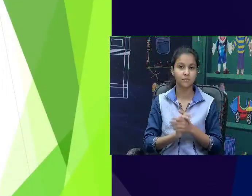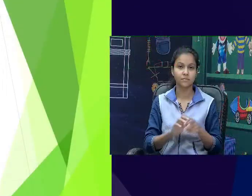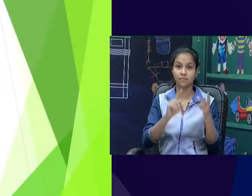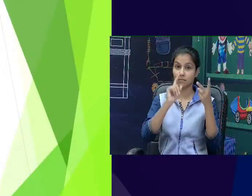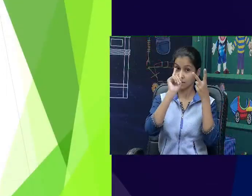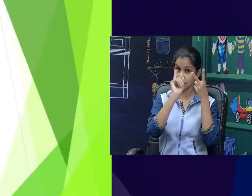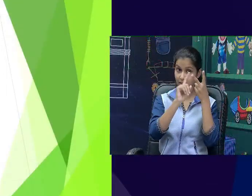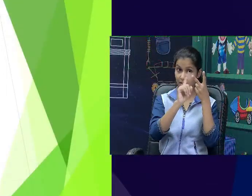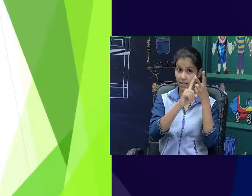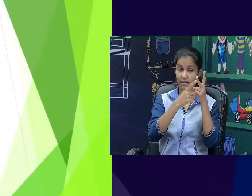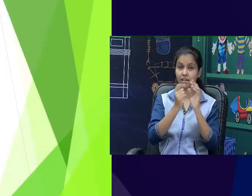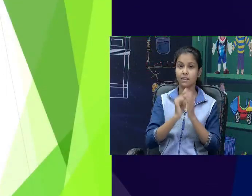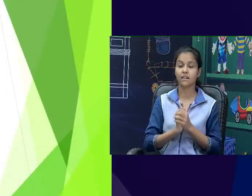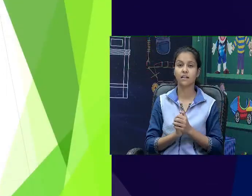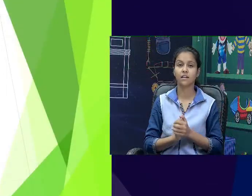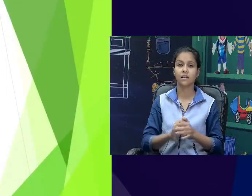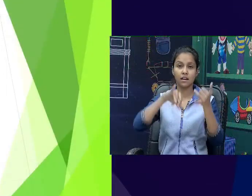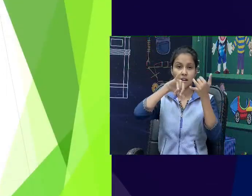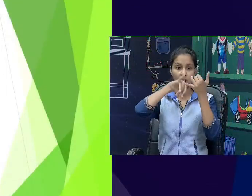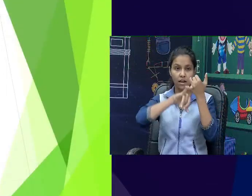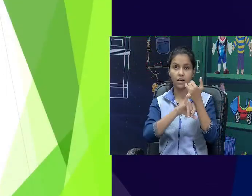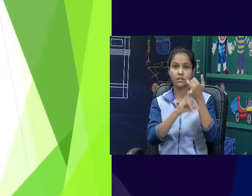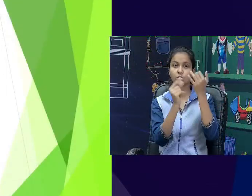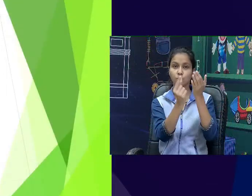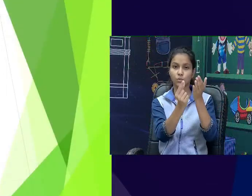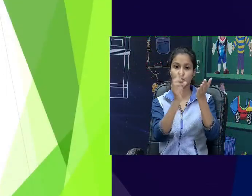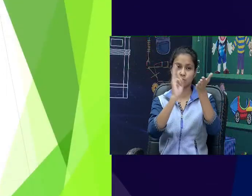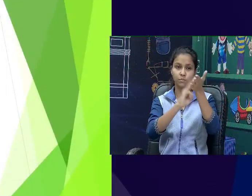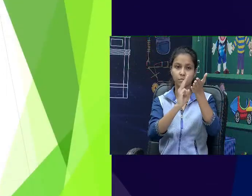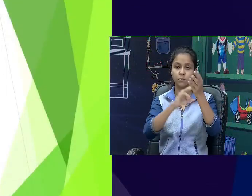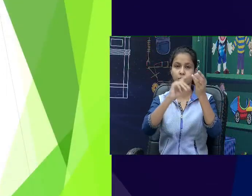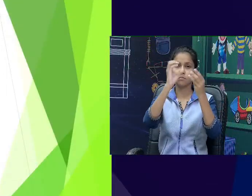our second keyword is summoned,